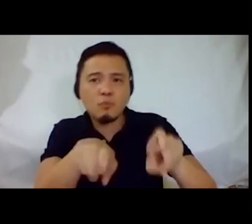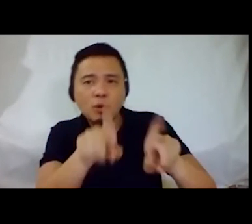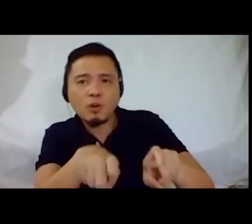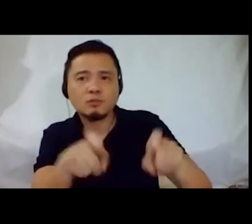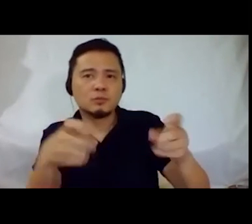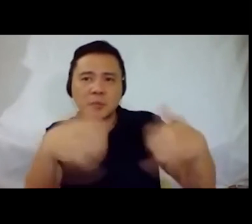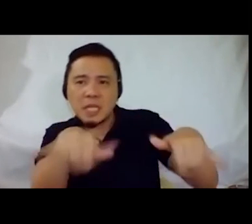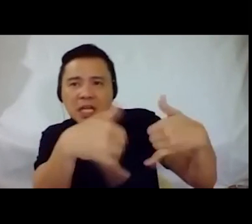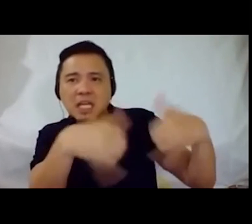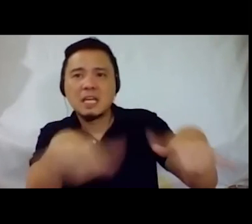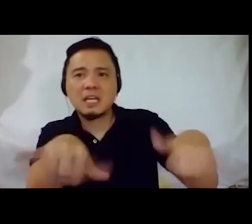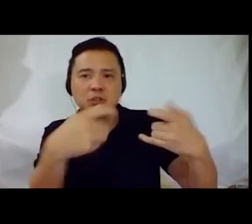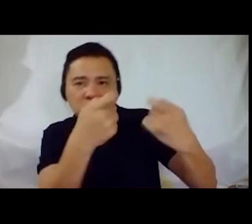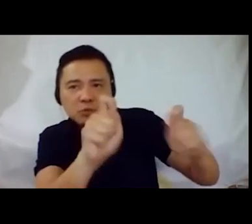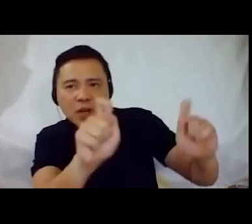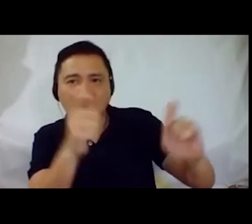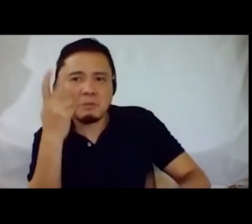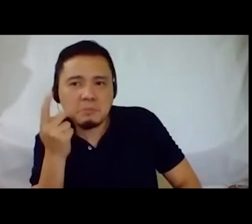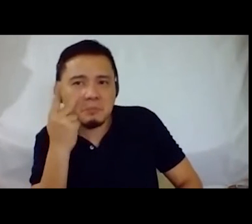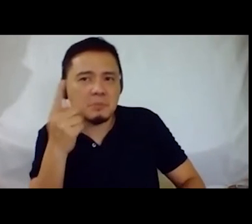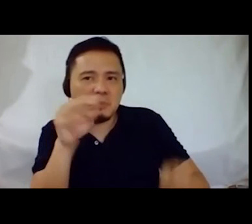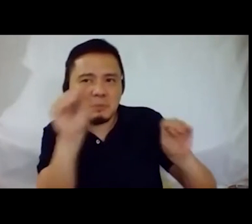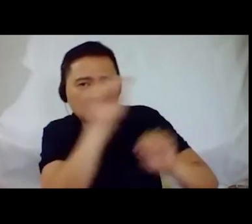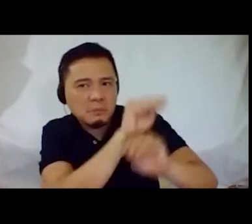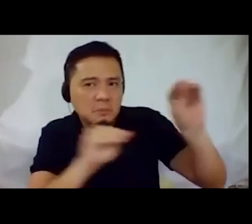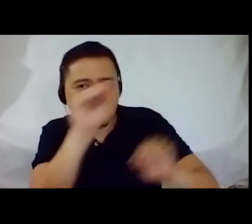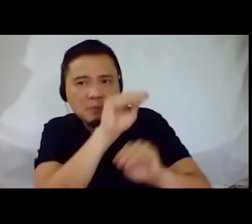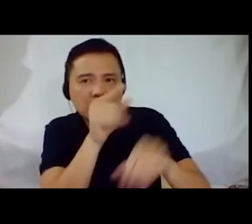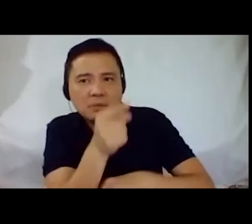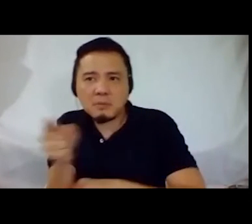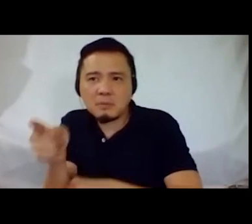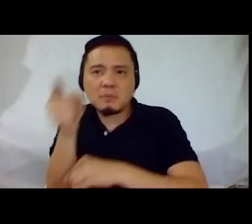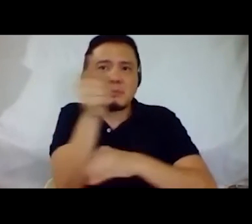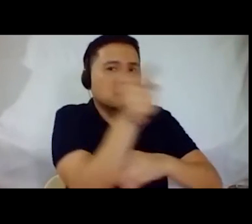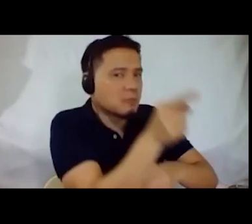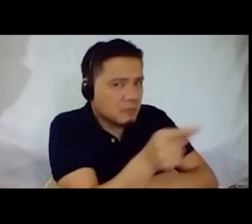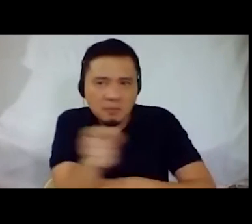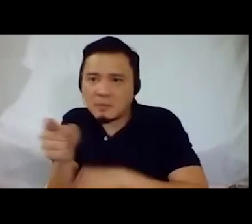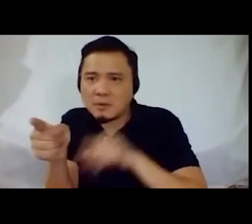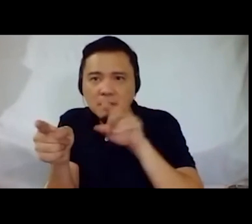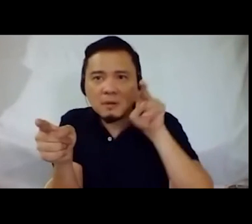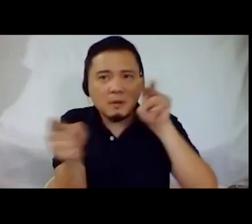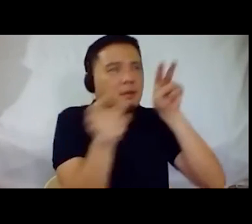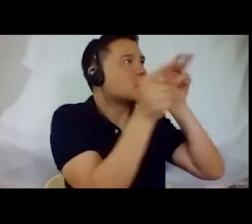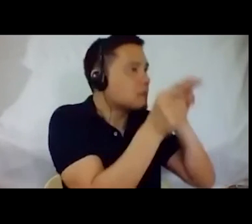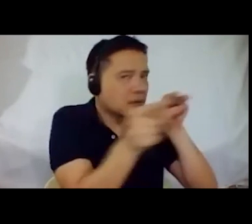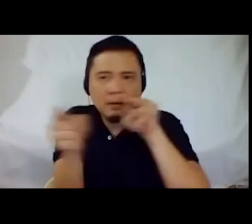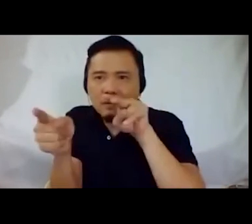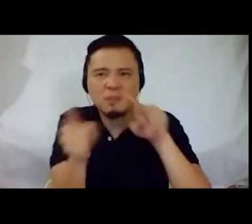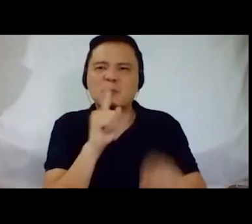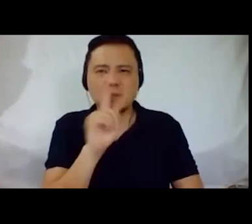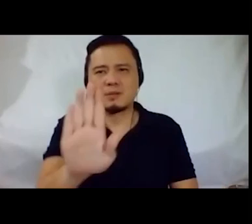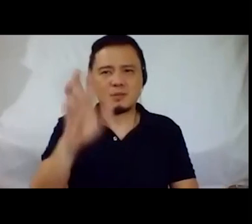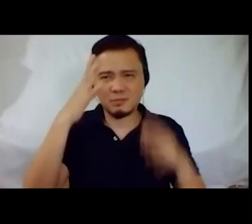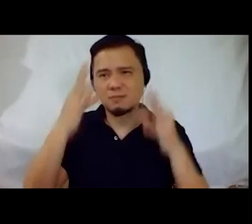experiment with different places for you and eye gaze. So I'll leave that up to